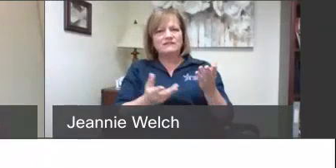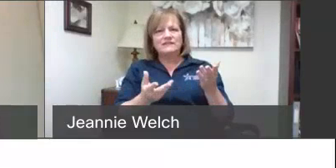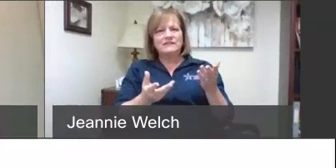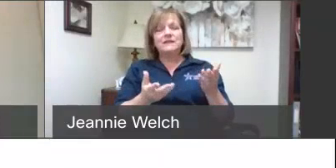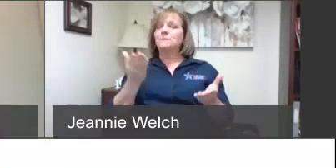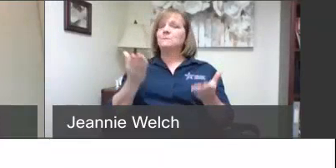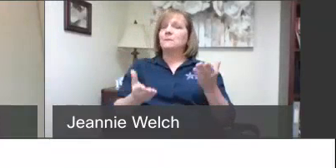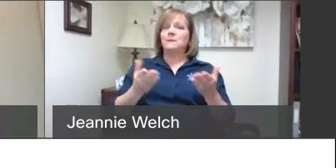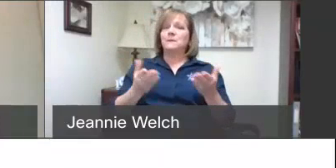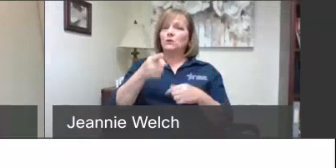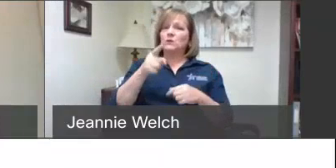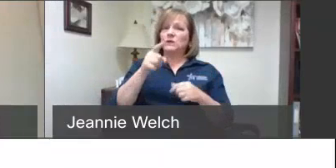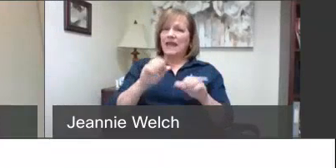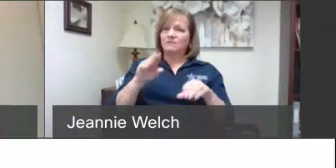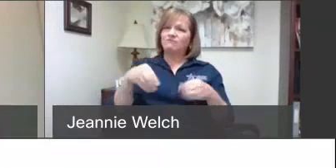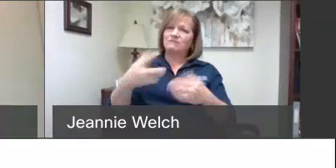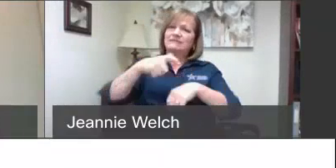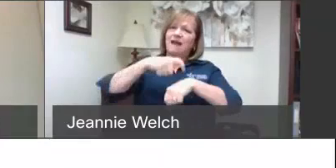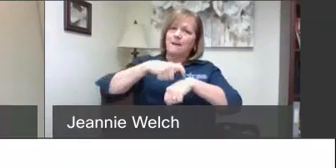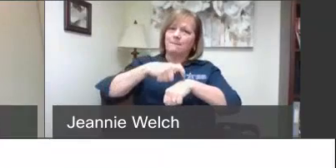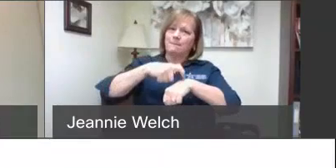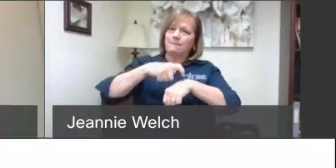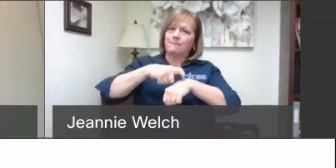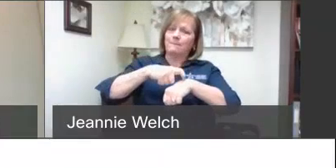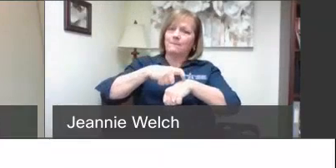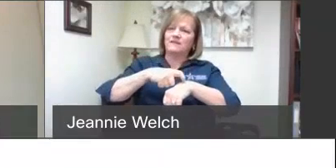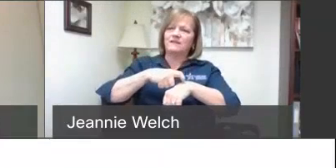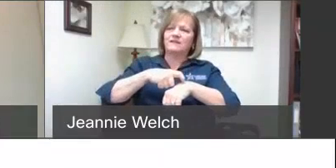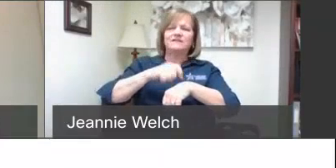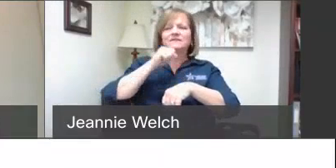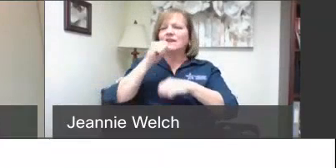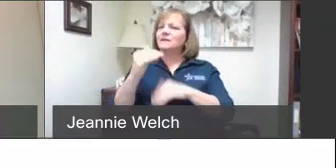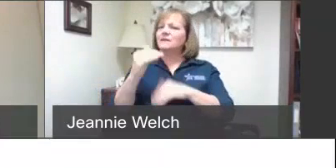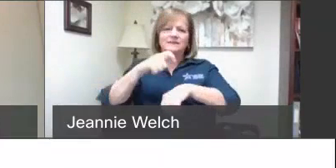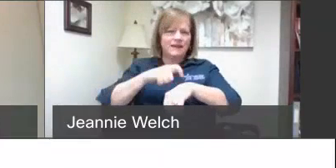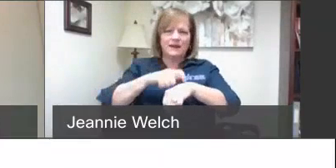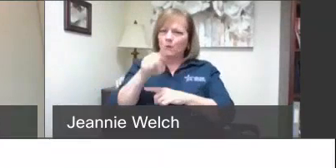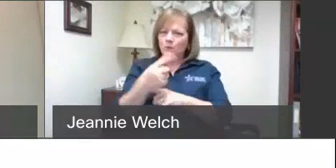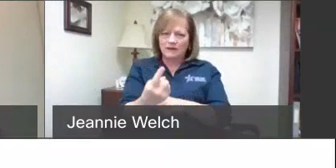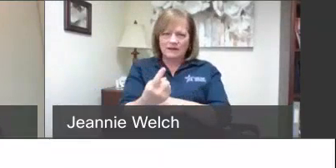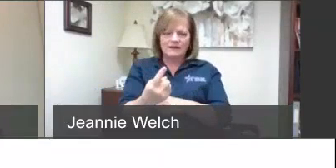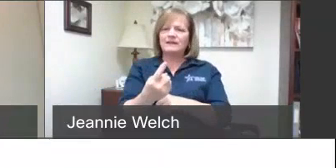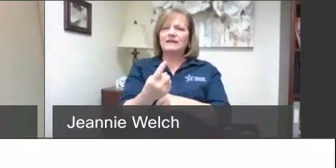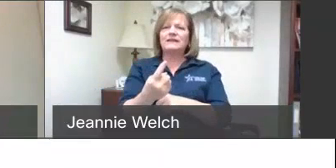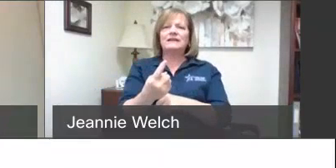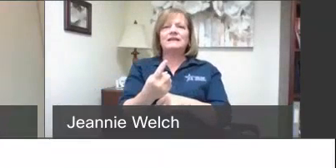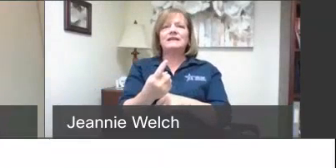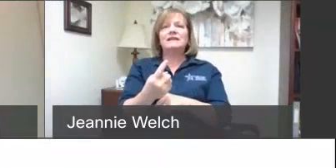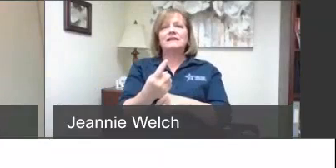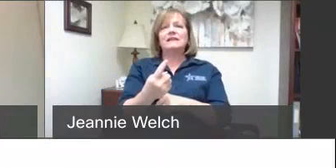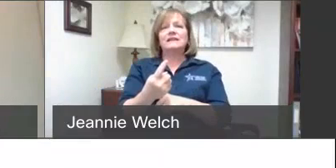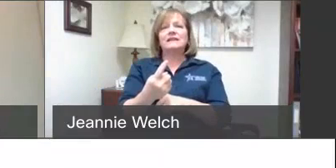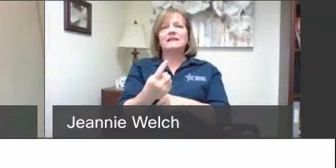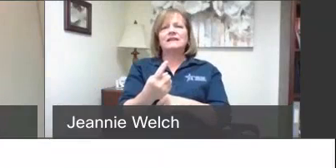time. It's not just time that it takes. I don't want you to basically not allow yourself to feel